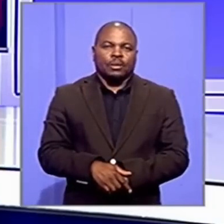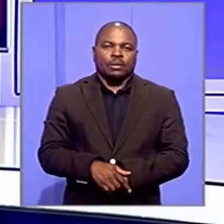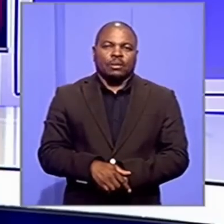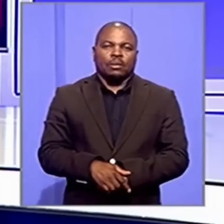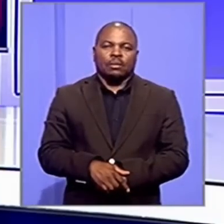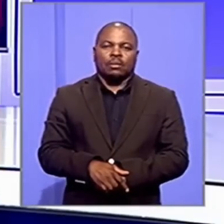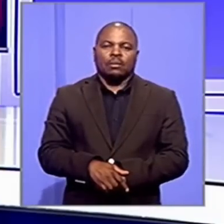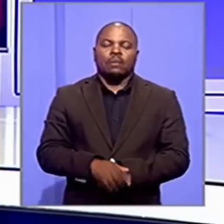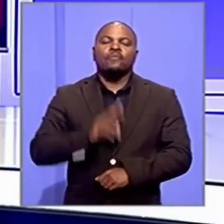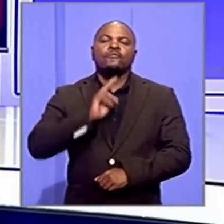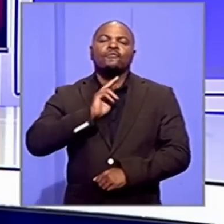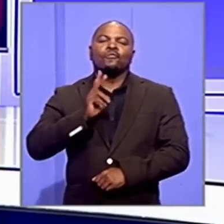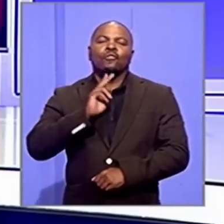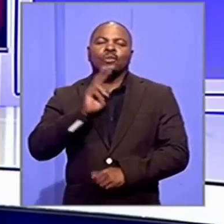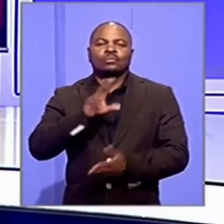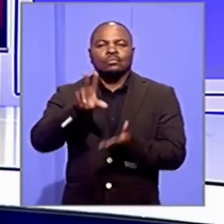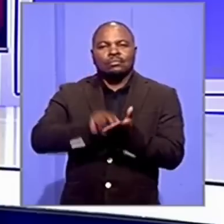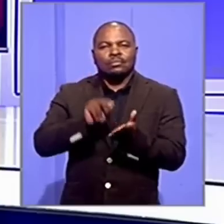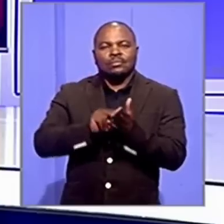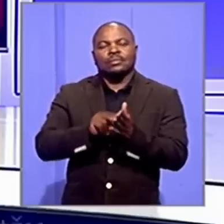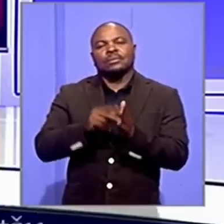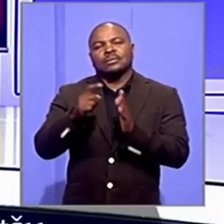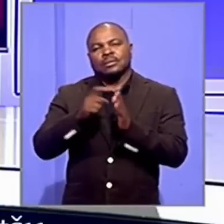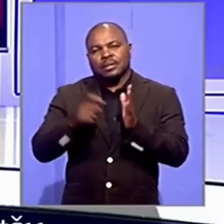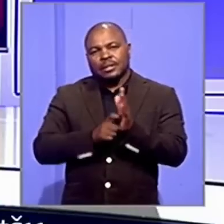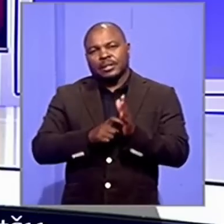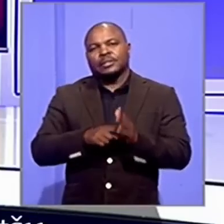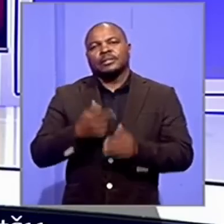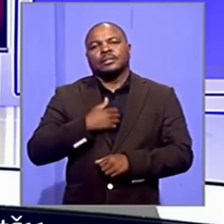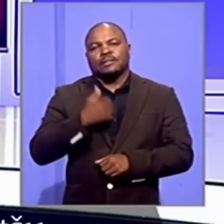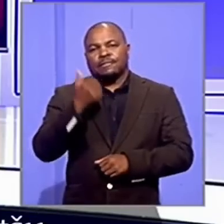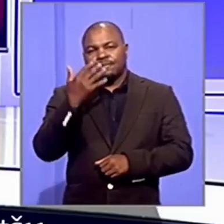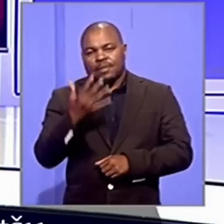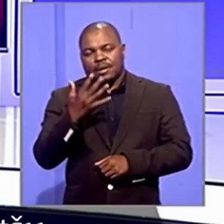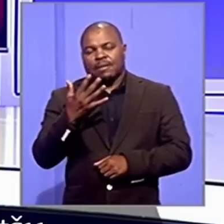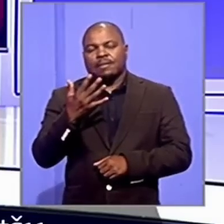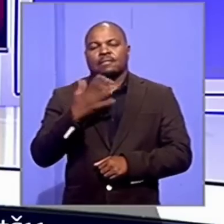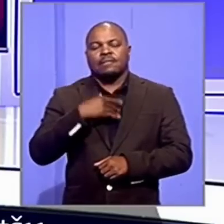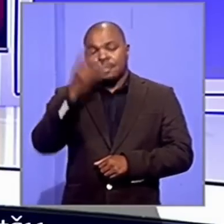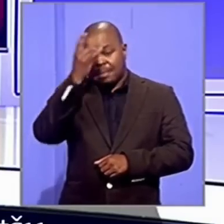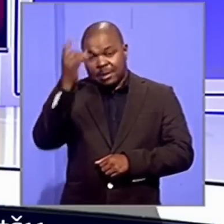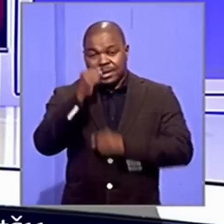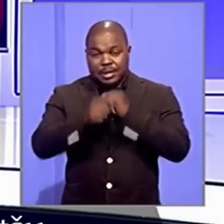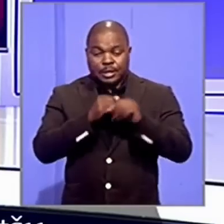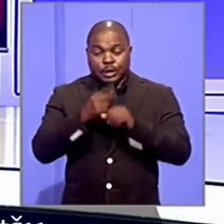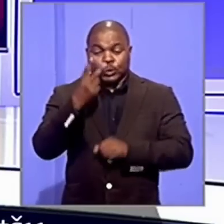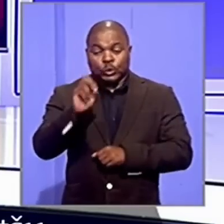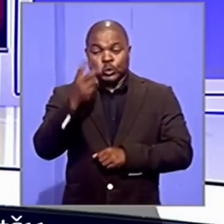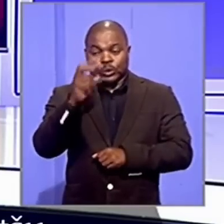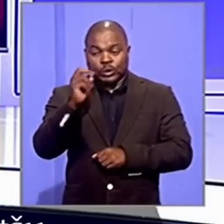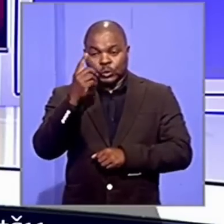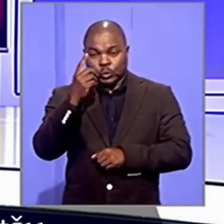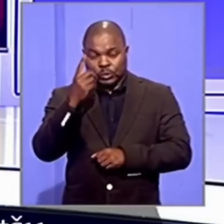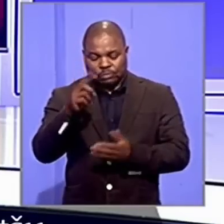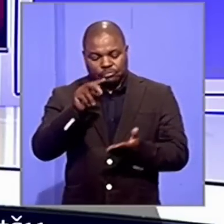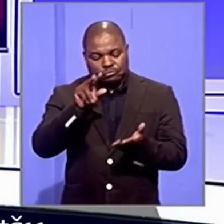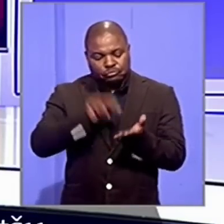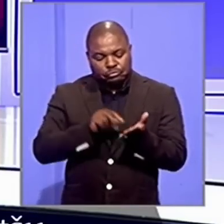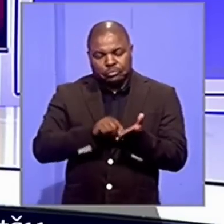Kgatišo ya lentšu ya lahlano kgweding ya Hlakola 2021 e hlwele e theeleditšwe mo go tšweleditšwego